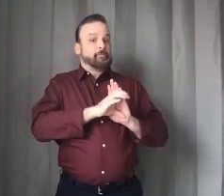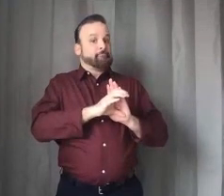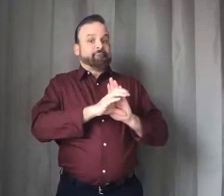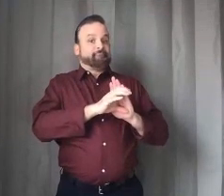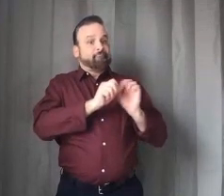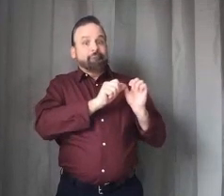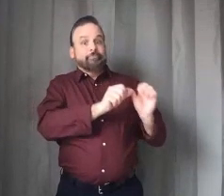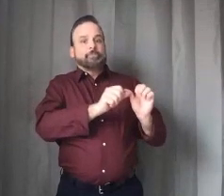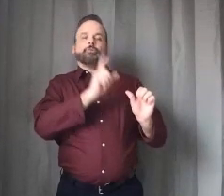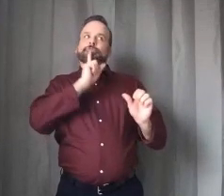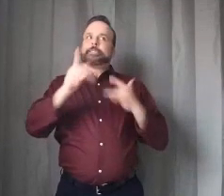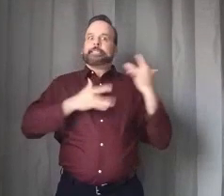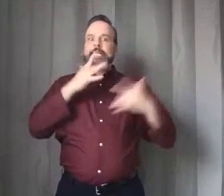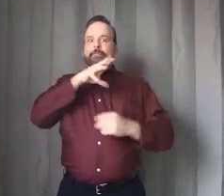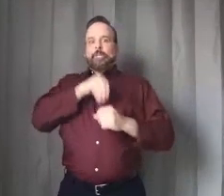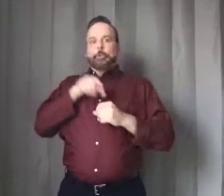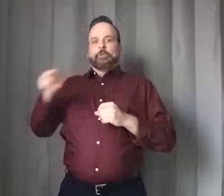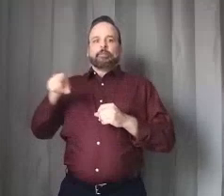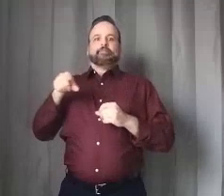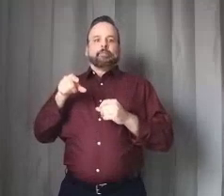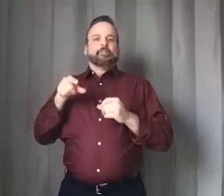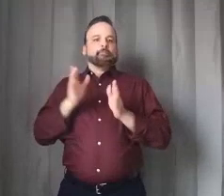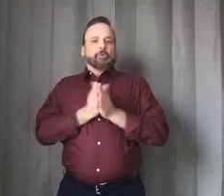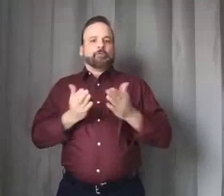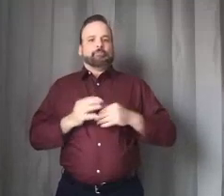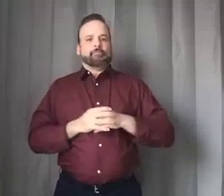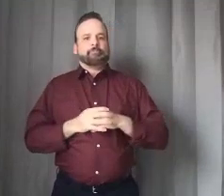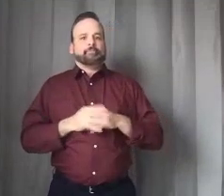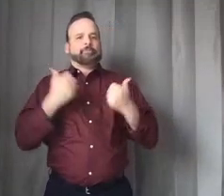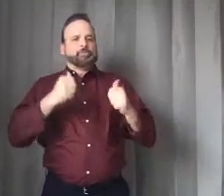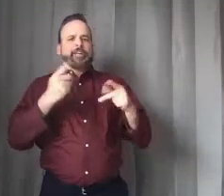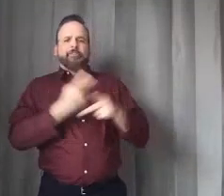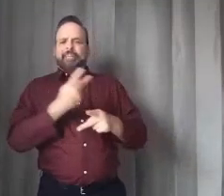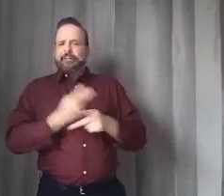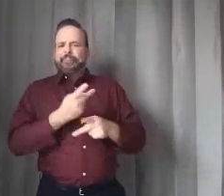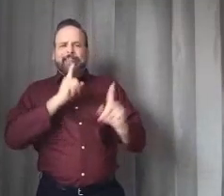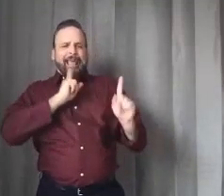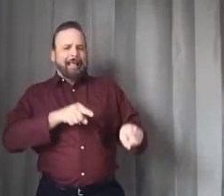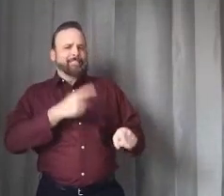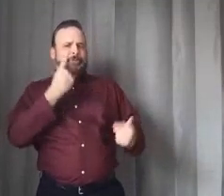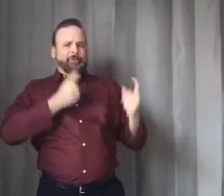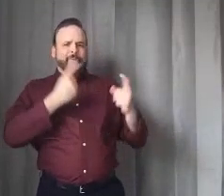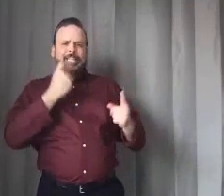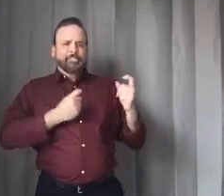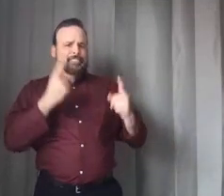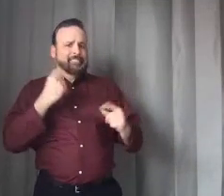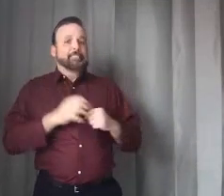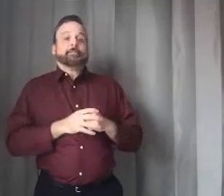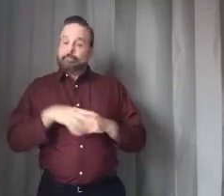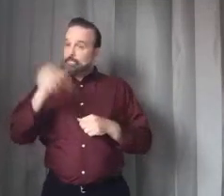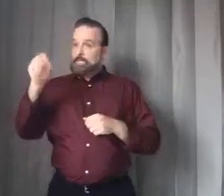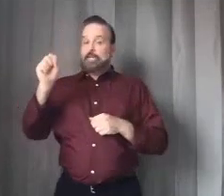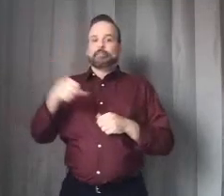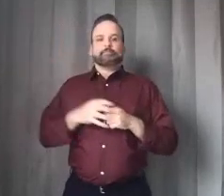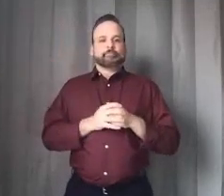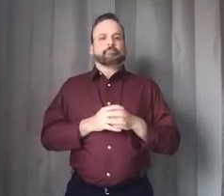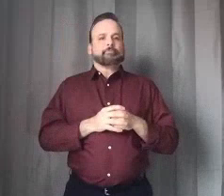And so I was just really excited to be a part of it. I'm trying to figure out how, if that answered the question. Now I'm no, kind of it, like, it did.